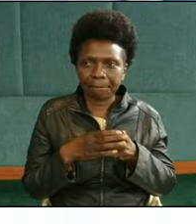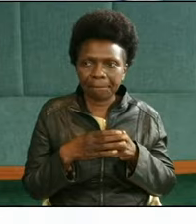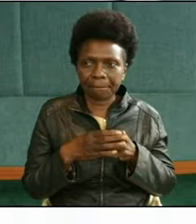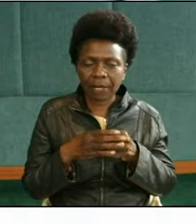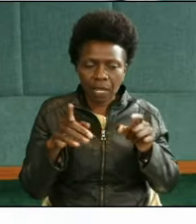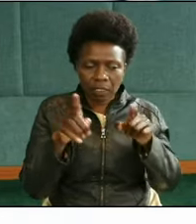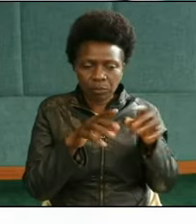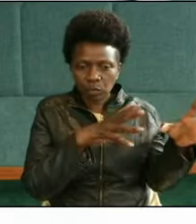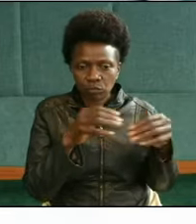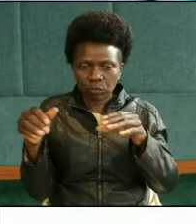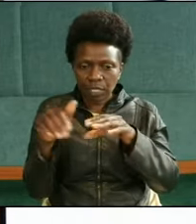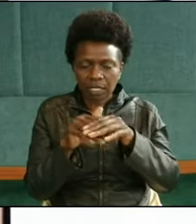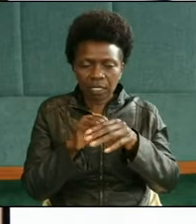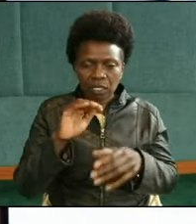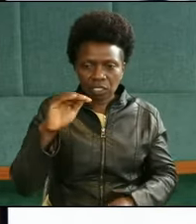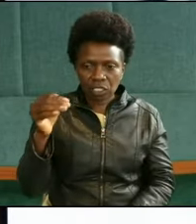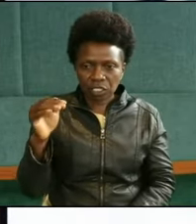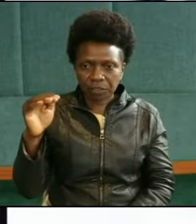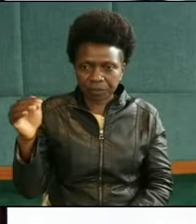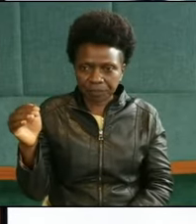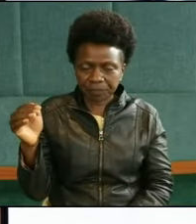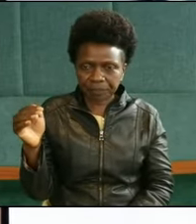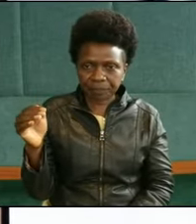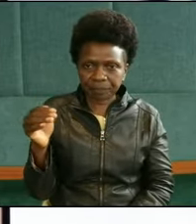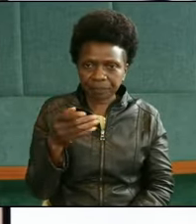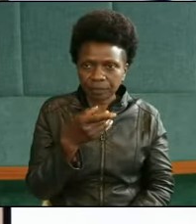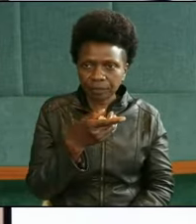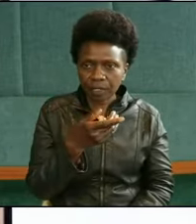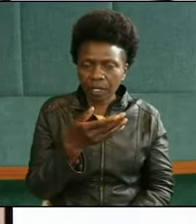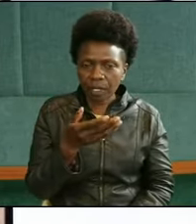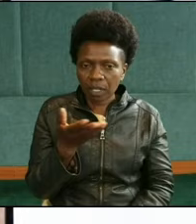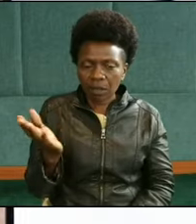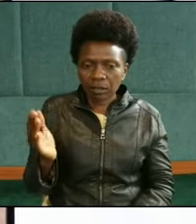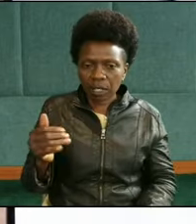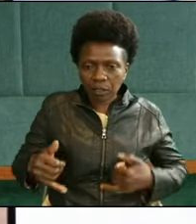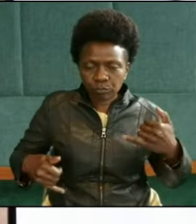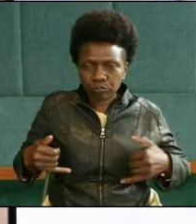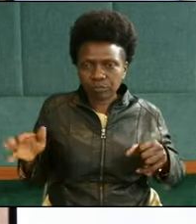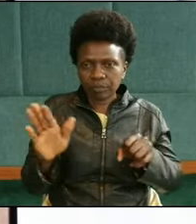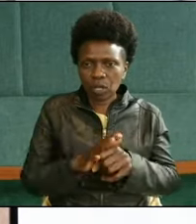as they were entering into the city, it was a joyous occasion.